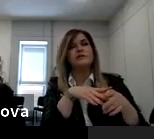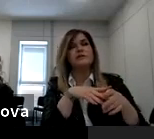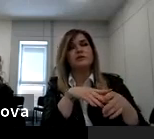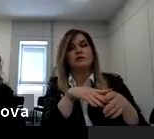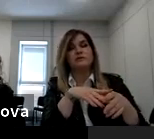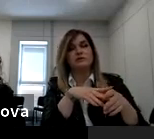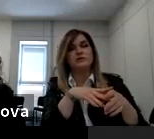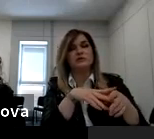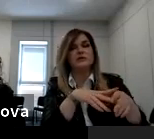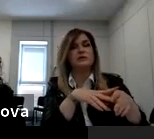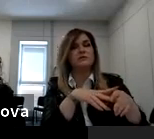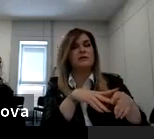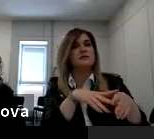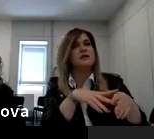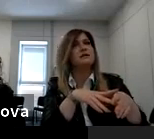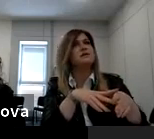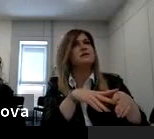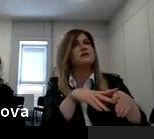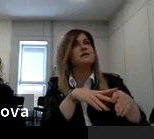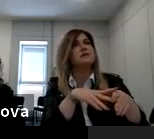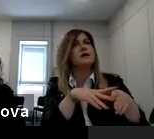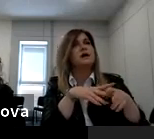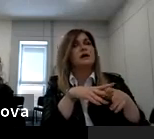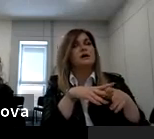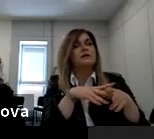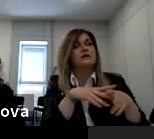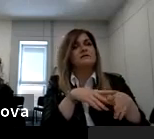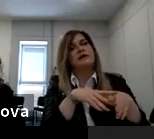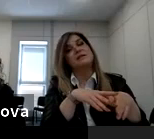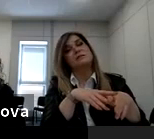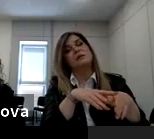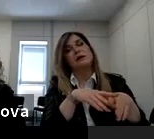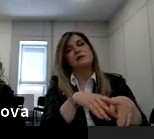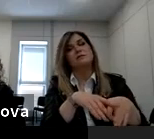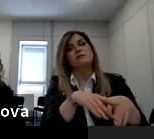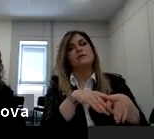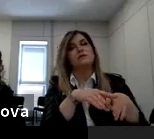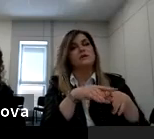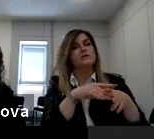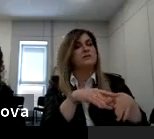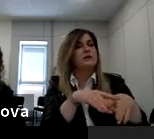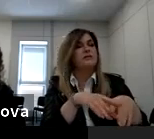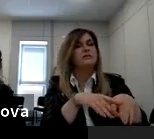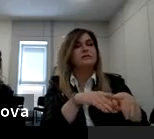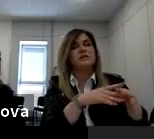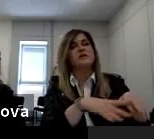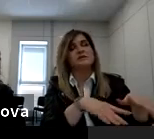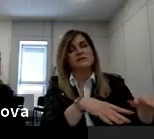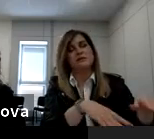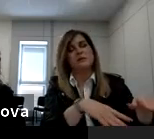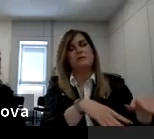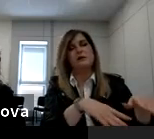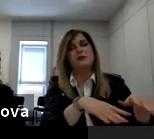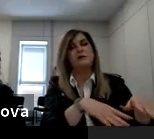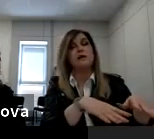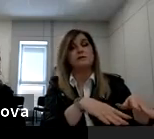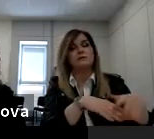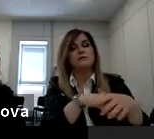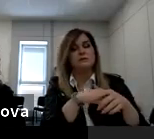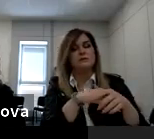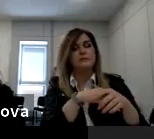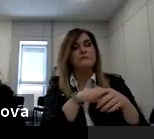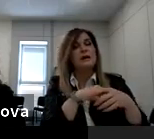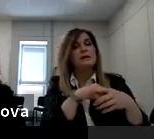introduce the rigid versions. That means that these flexible lines, you will be able to recess them in